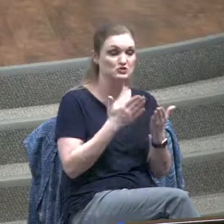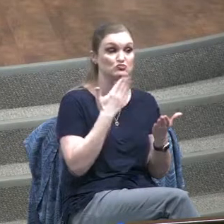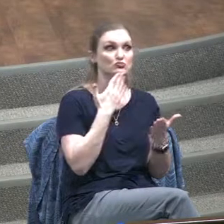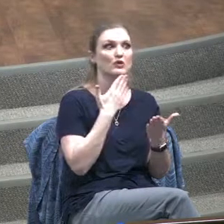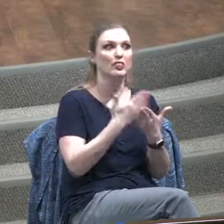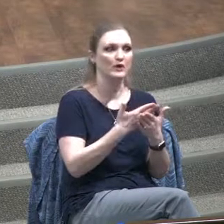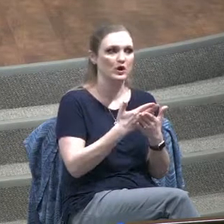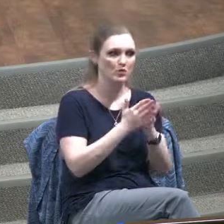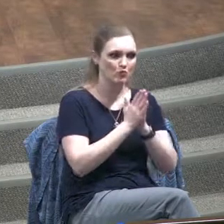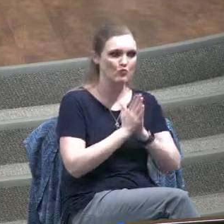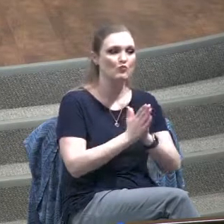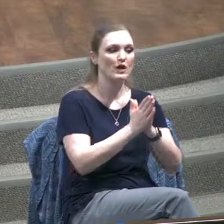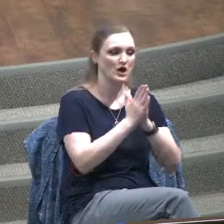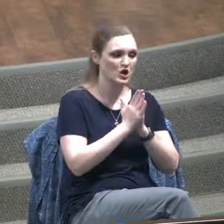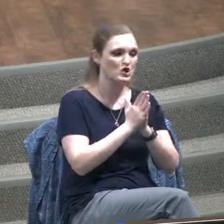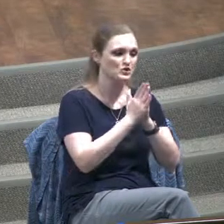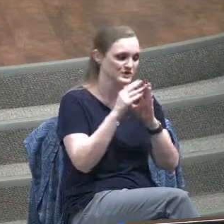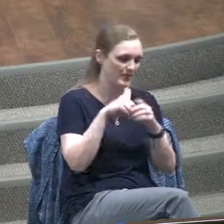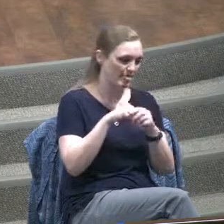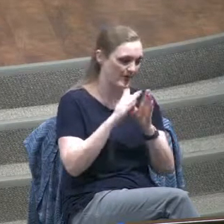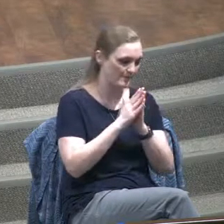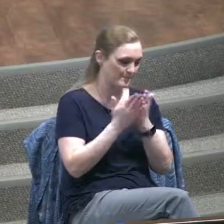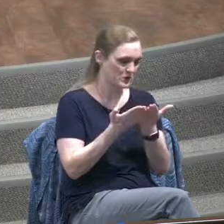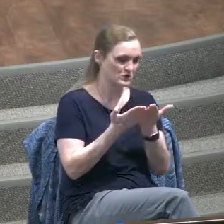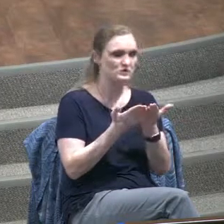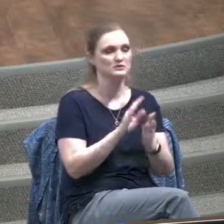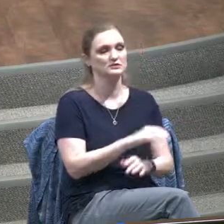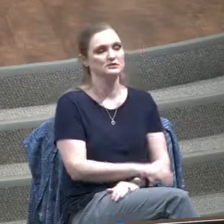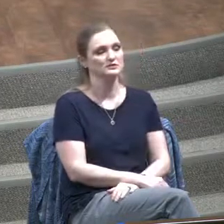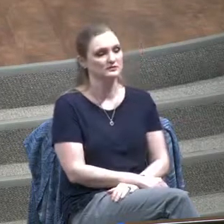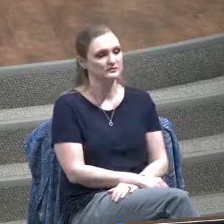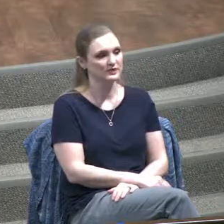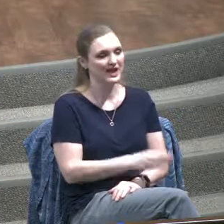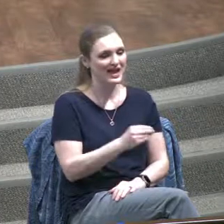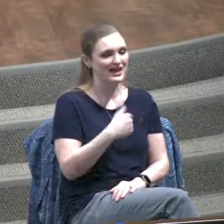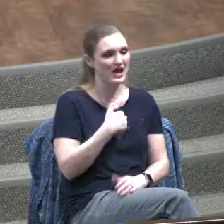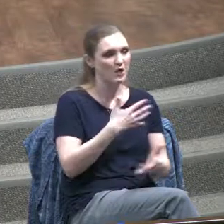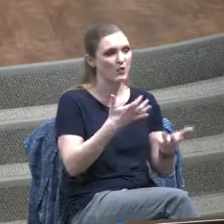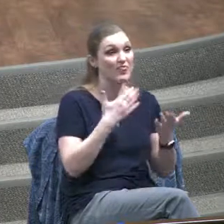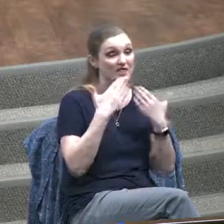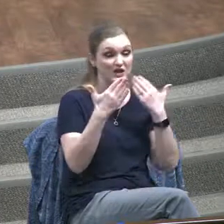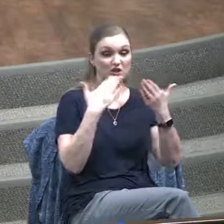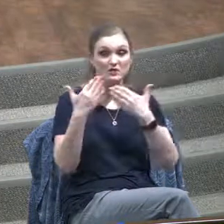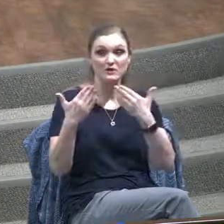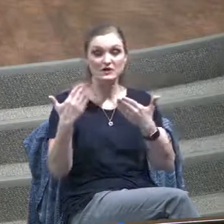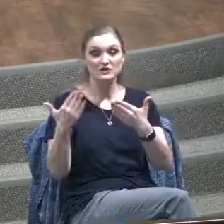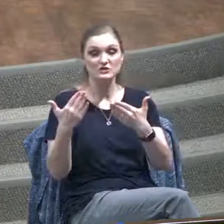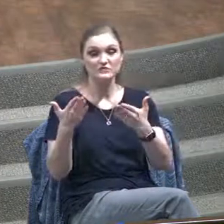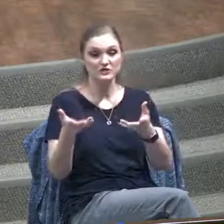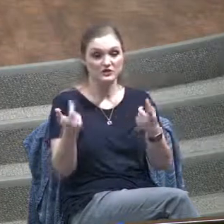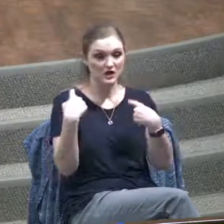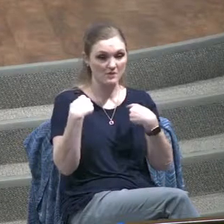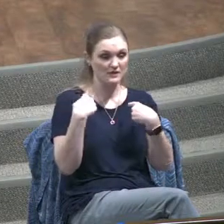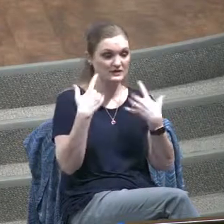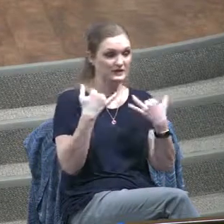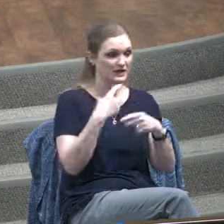prayers in that book. And I want to thank you very much for your attendance.